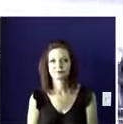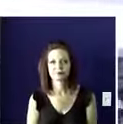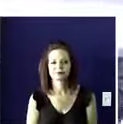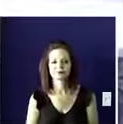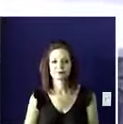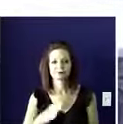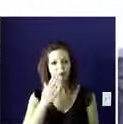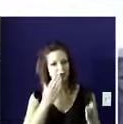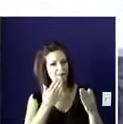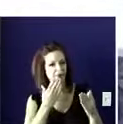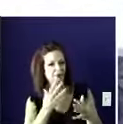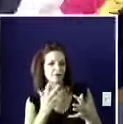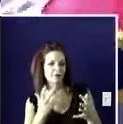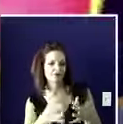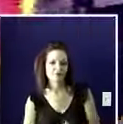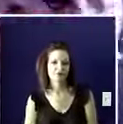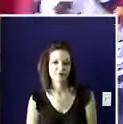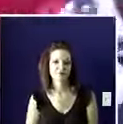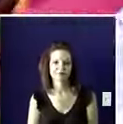Thank you very much.